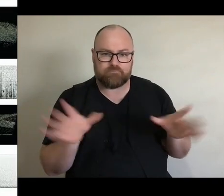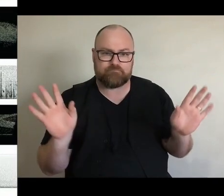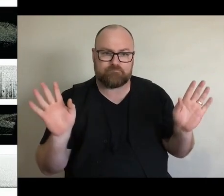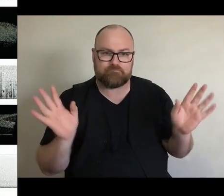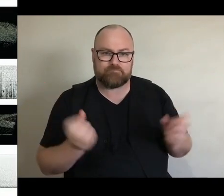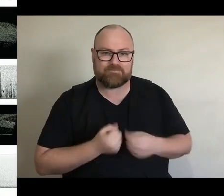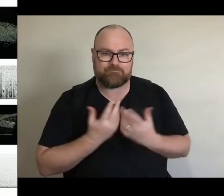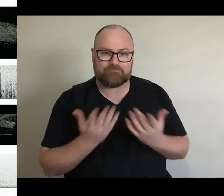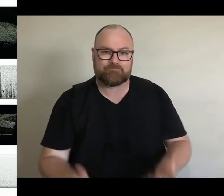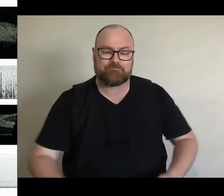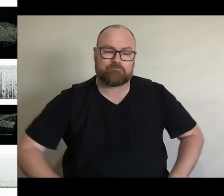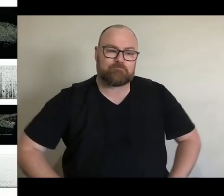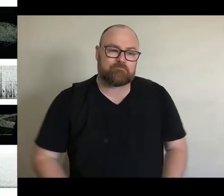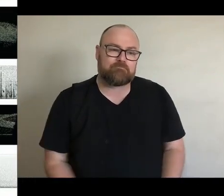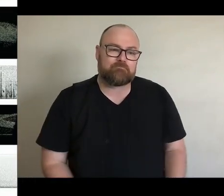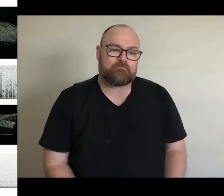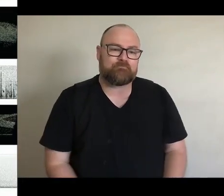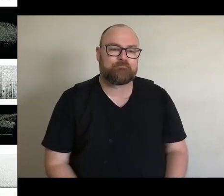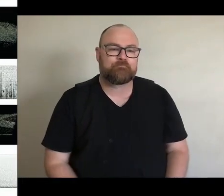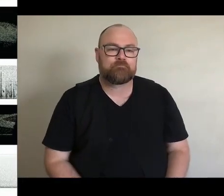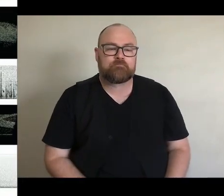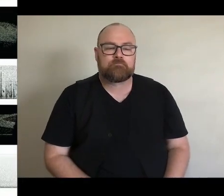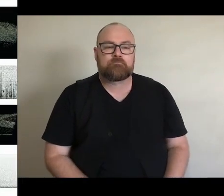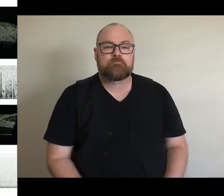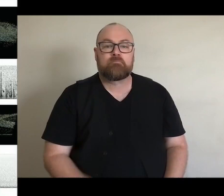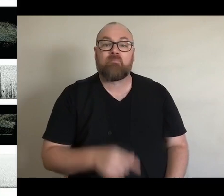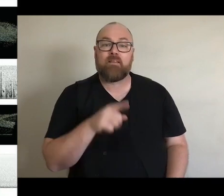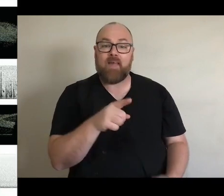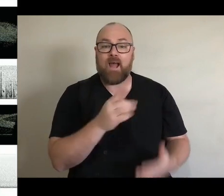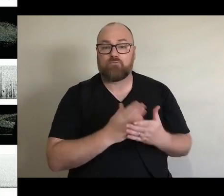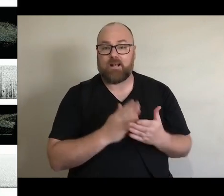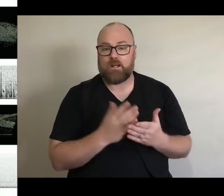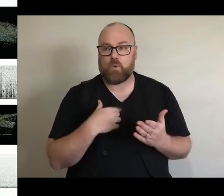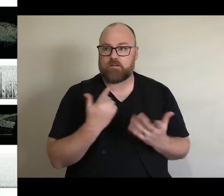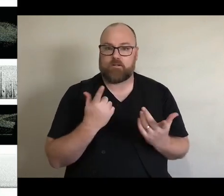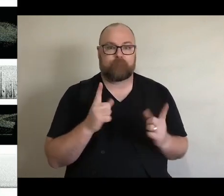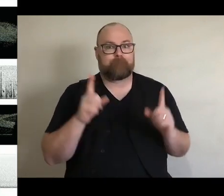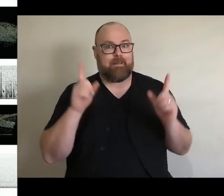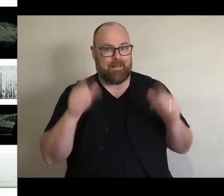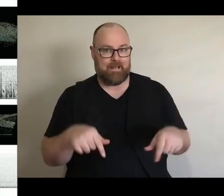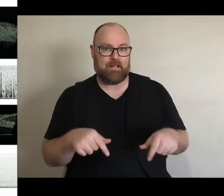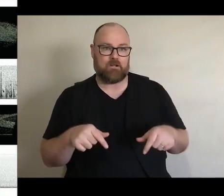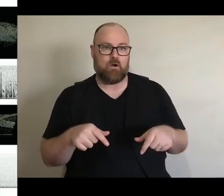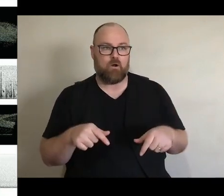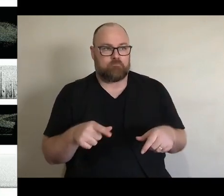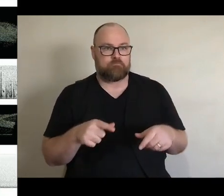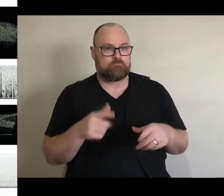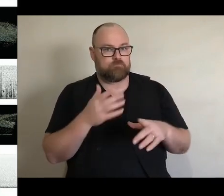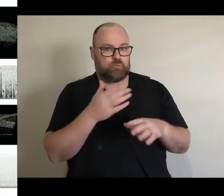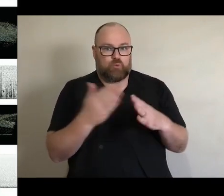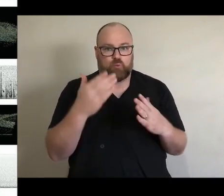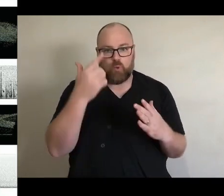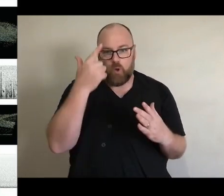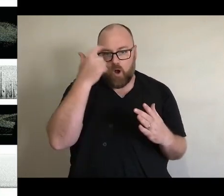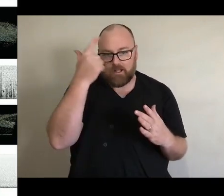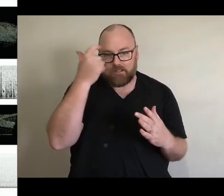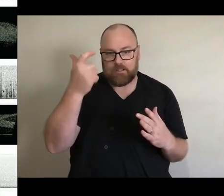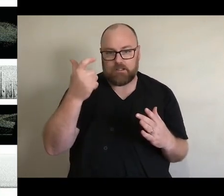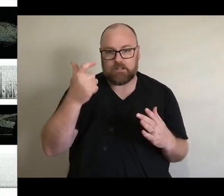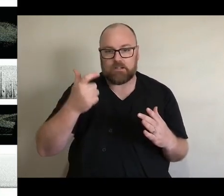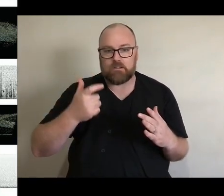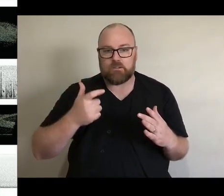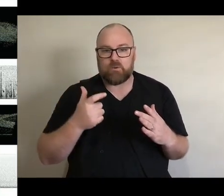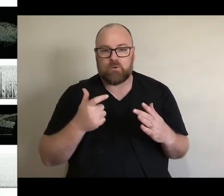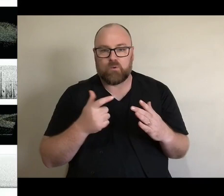burnt. And this was the beginning of kind of crafting a set of ideas or a set of moments where we would think